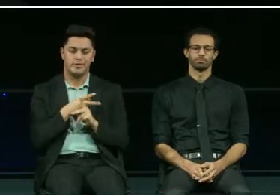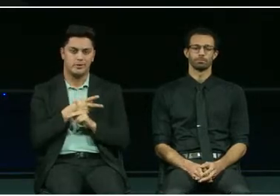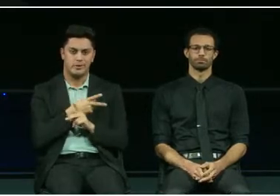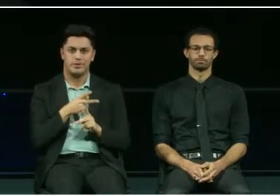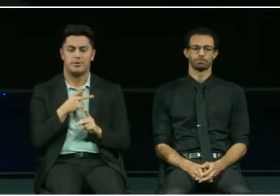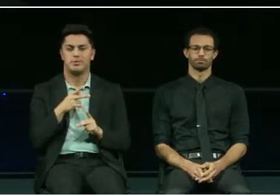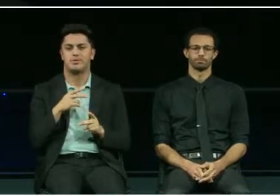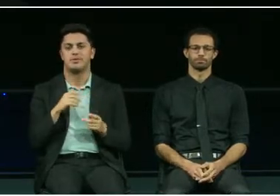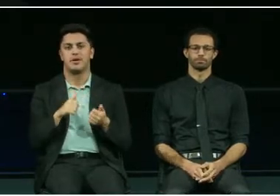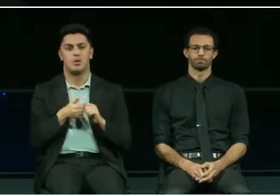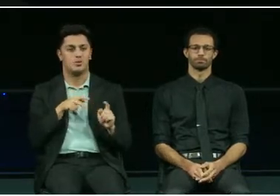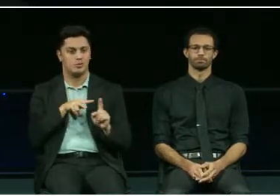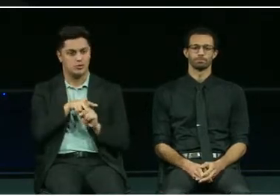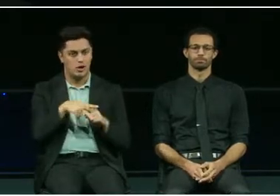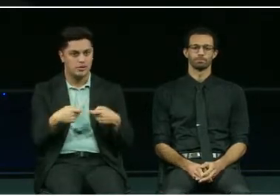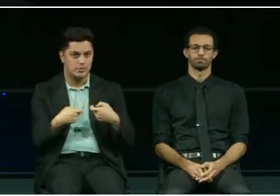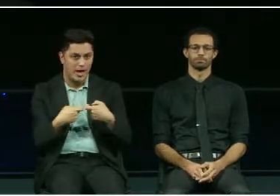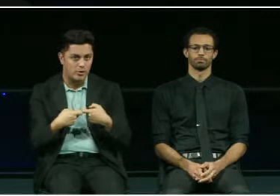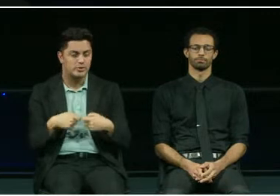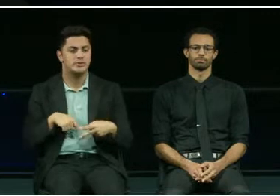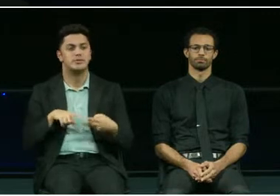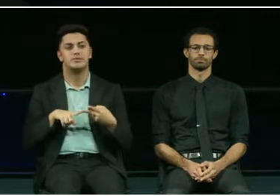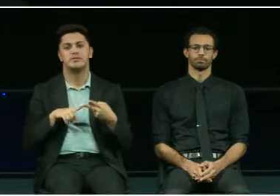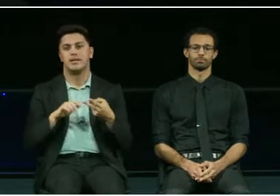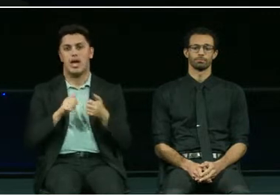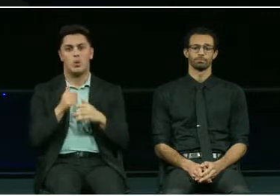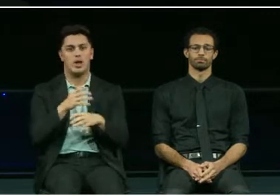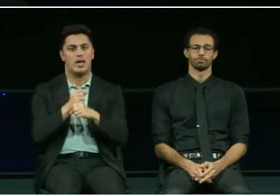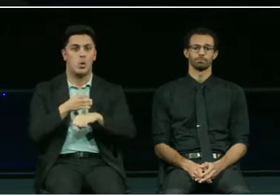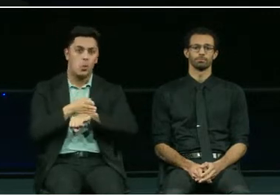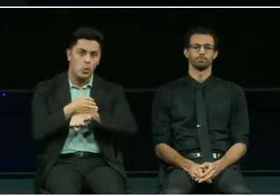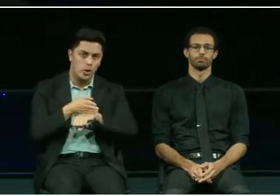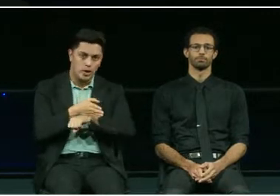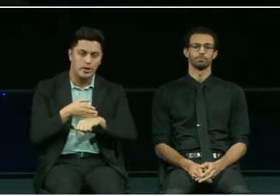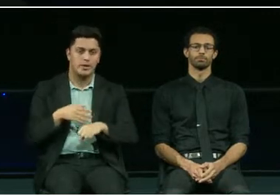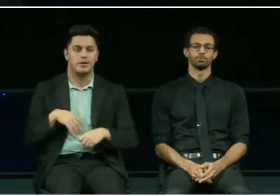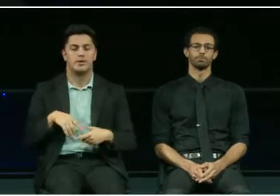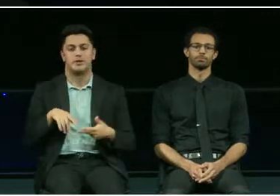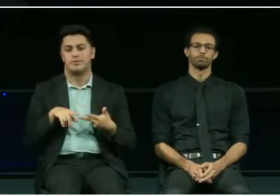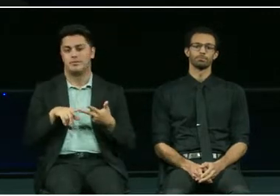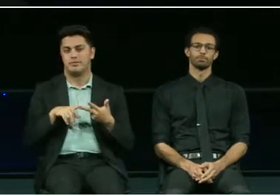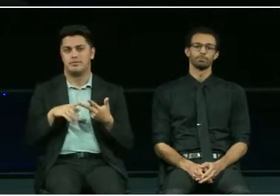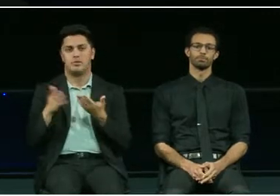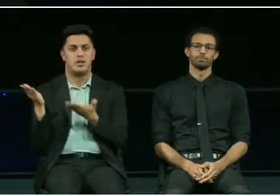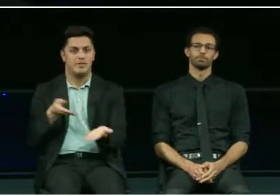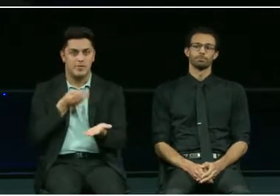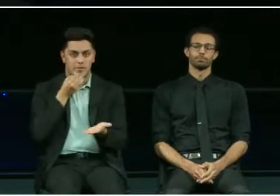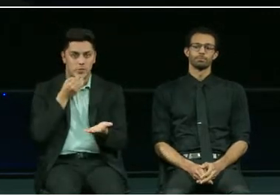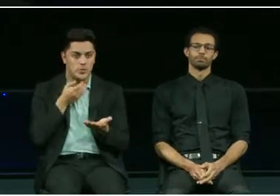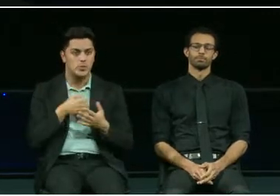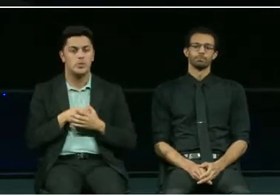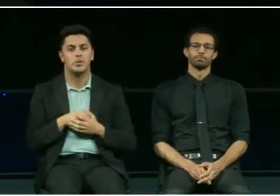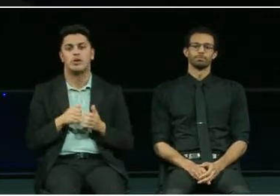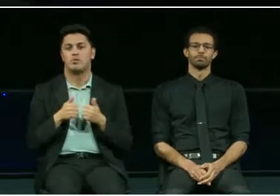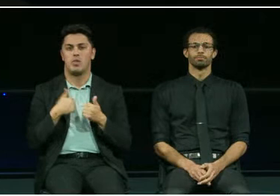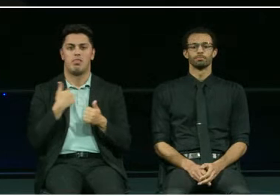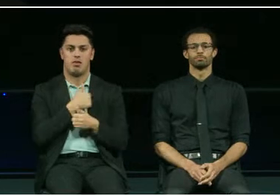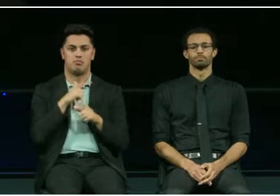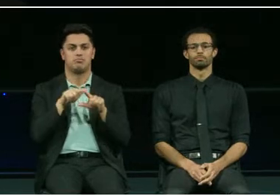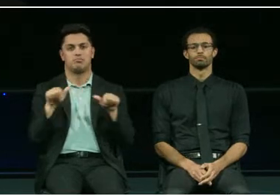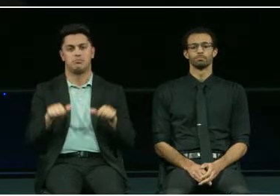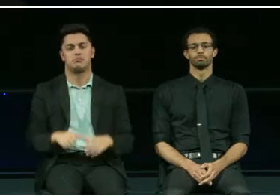out how to charge the batteries, how to get water and get, you know, deliver the food with us, etc.